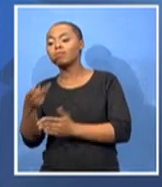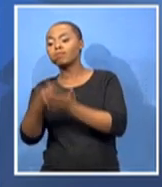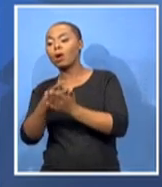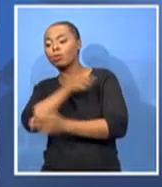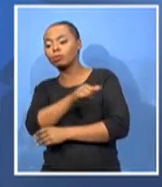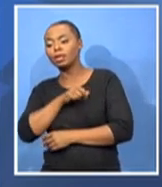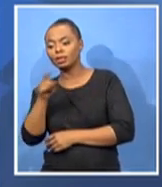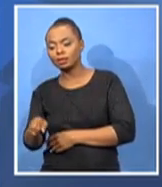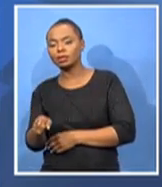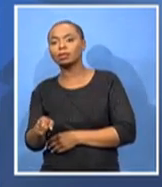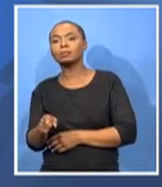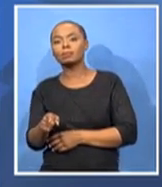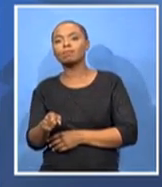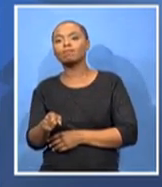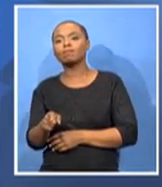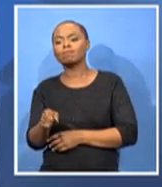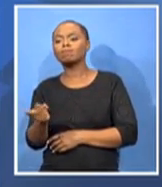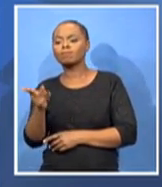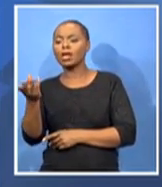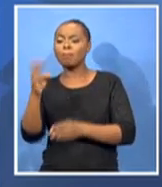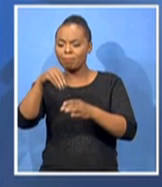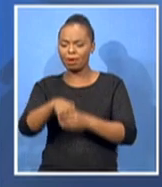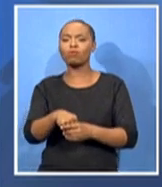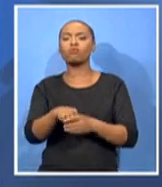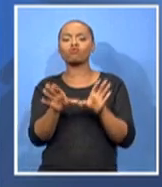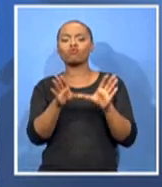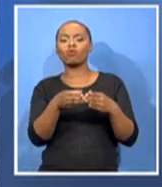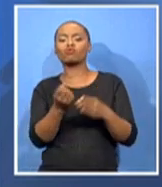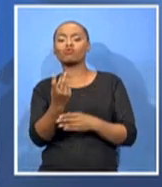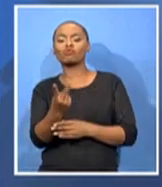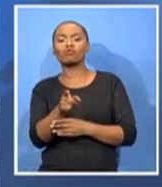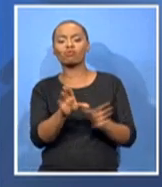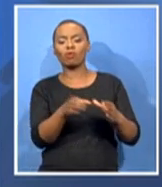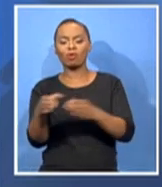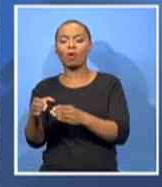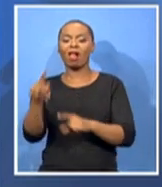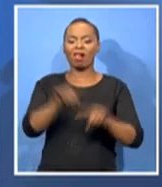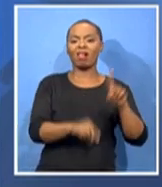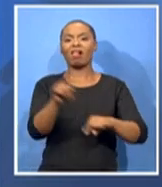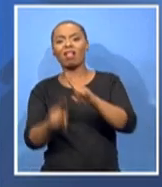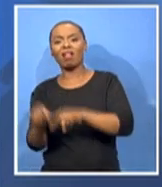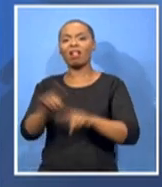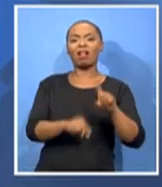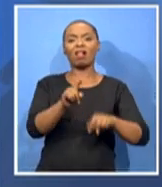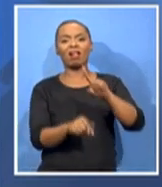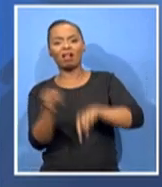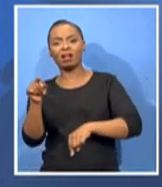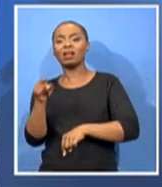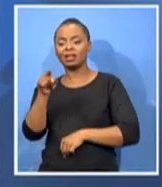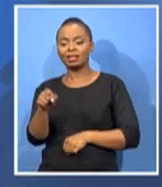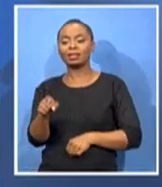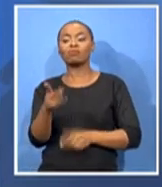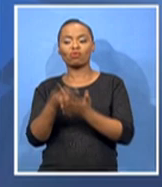2 groups that were fighting with each other. So. And the victims emerged from both groups. So we're treating